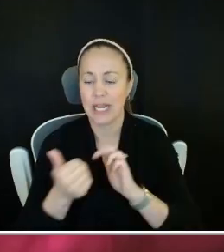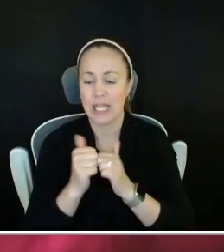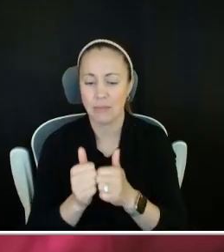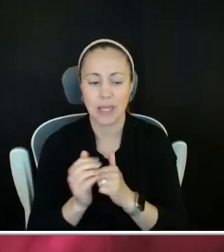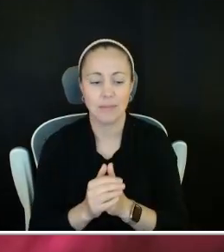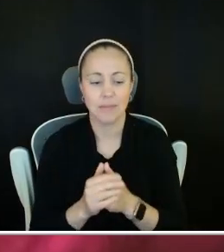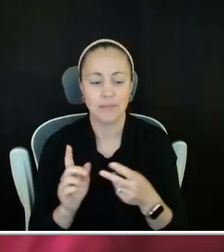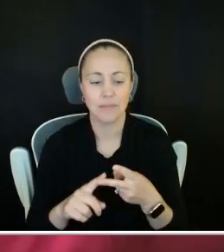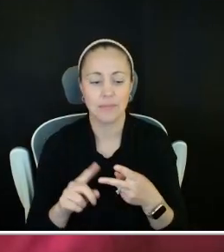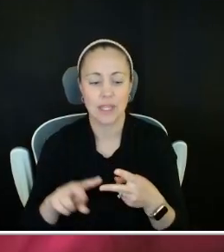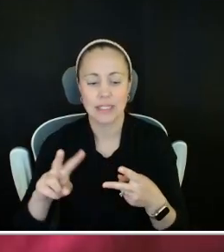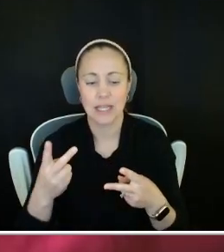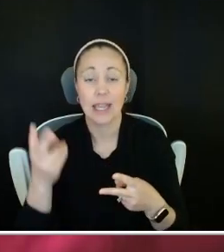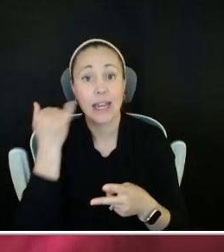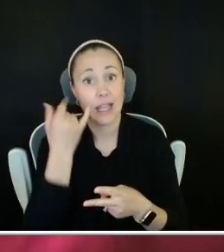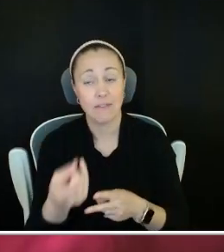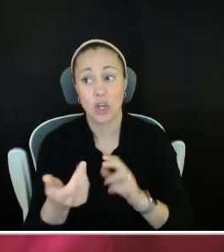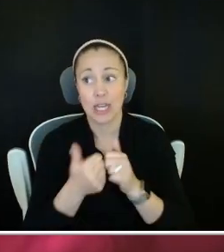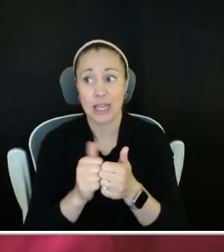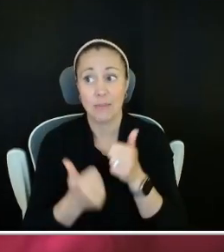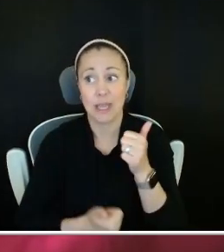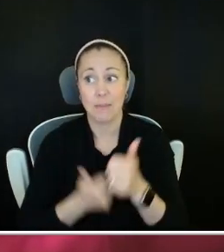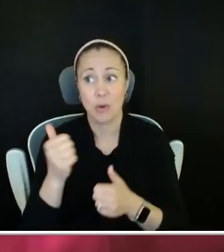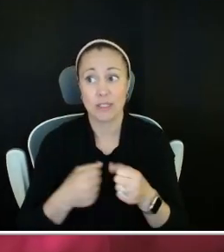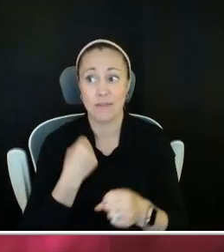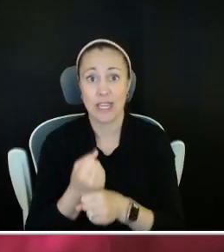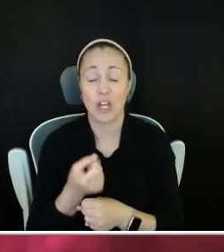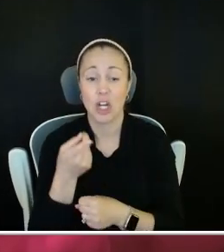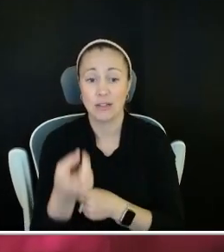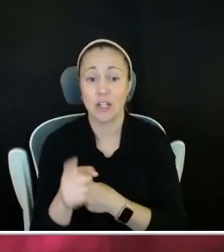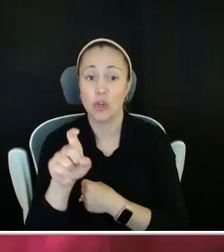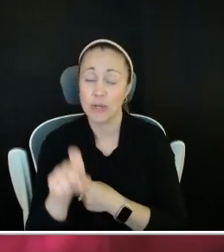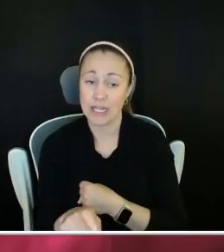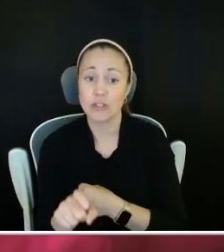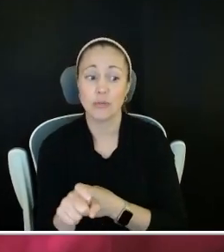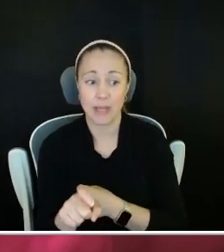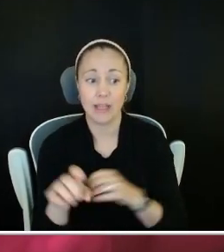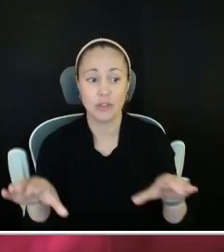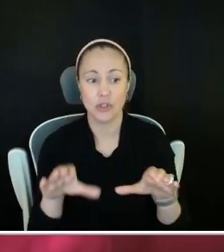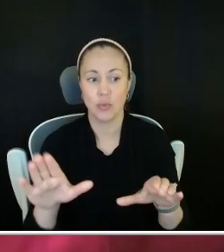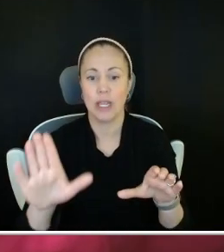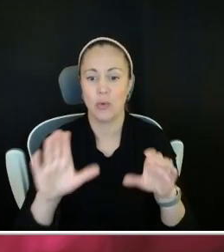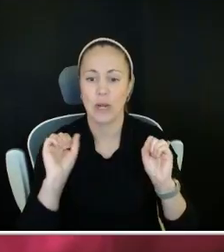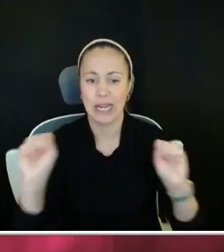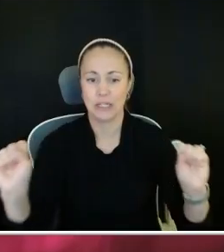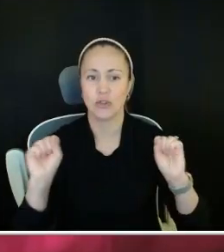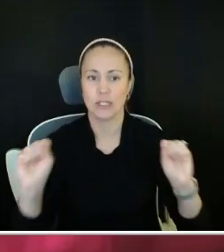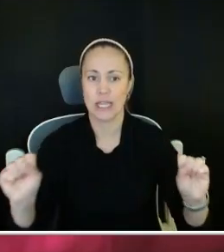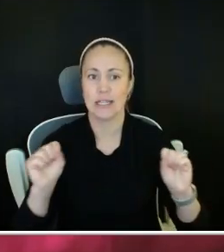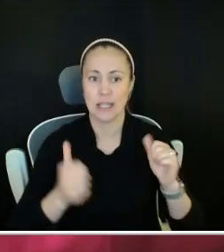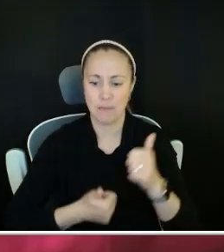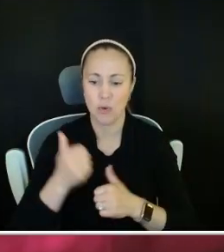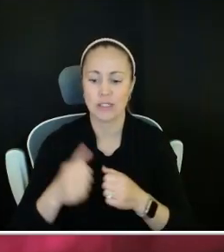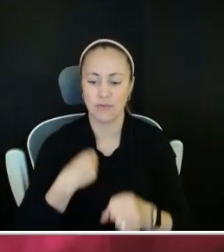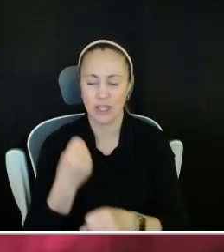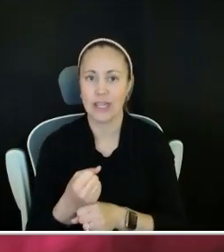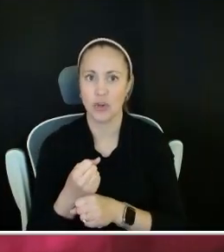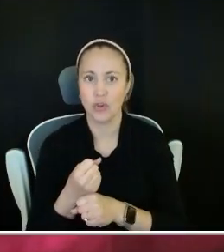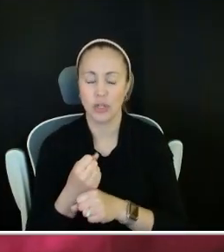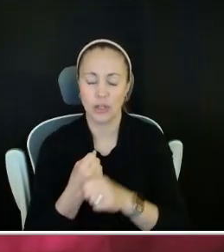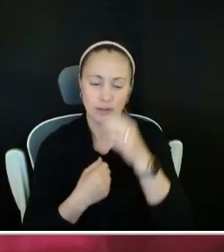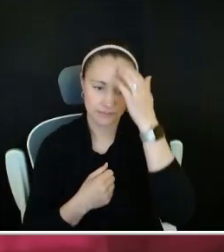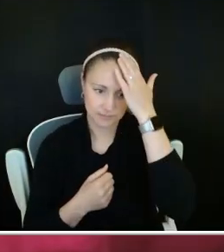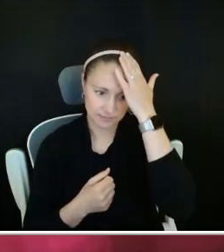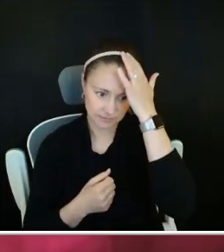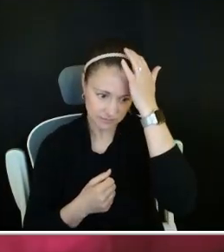going to compete most of the year, you need to be doing your exercises most of the year. And